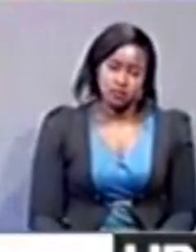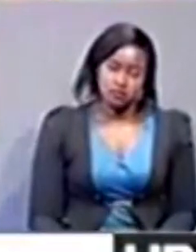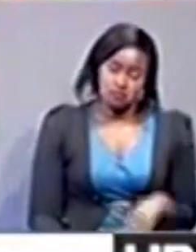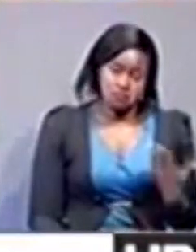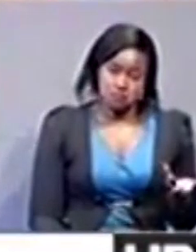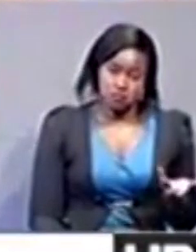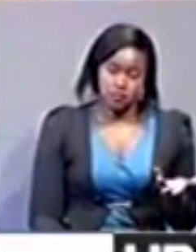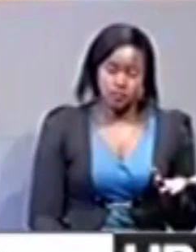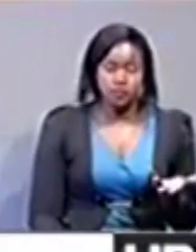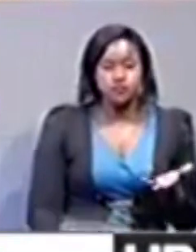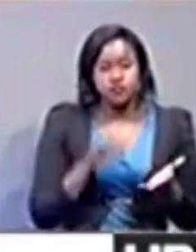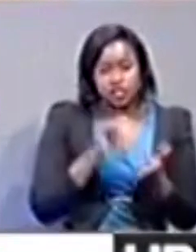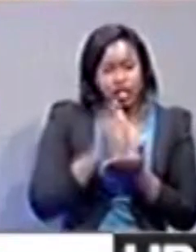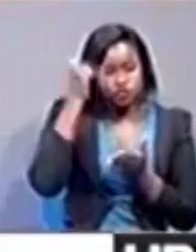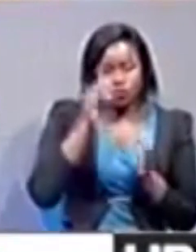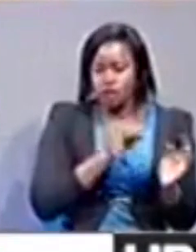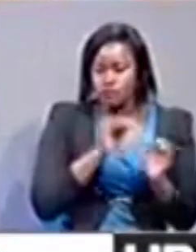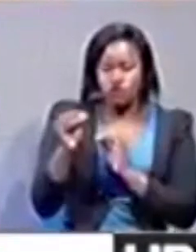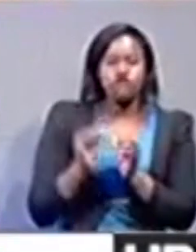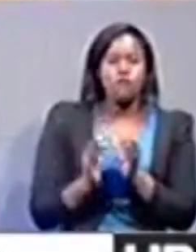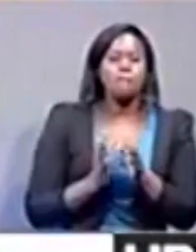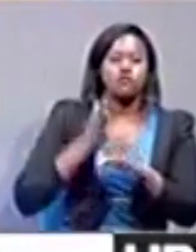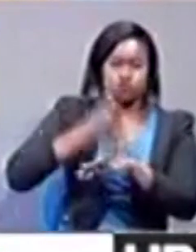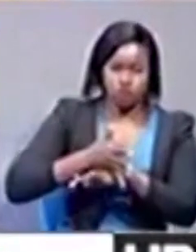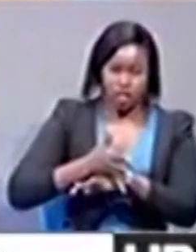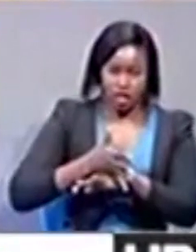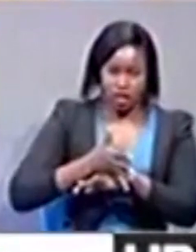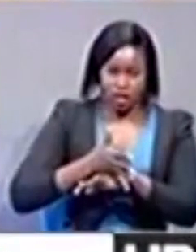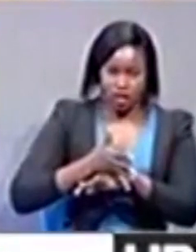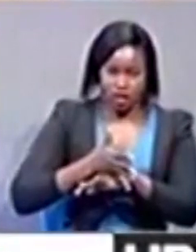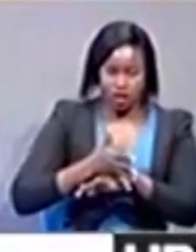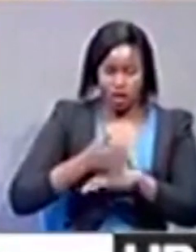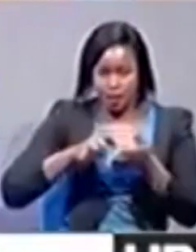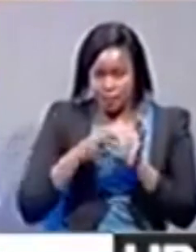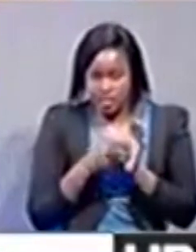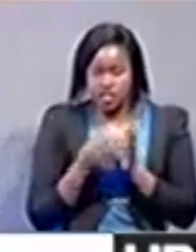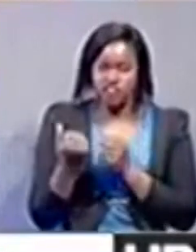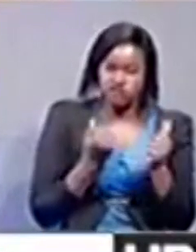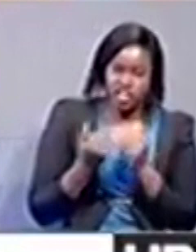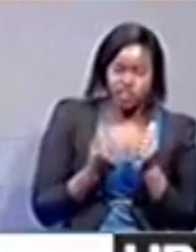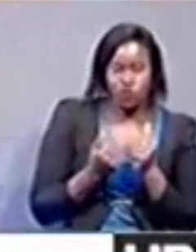So that's why they put them at Mutukura, where the vehicles are less.